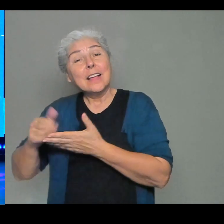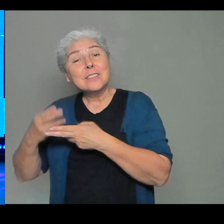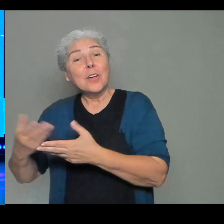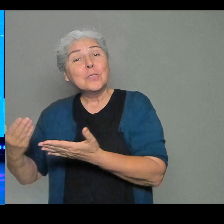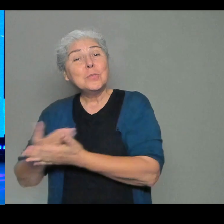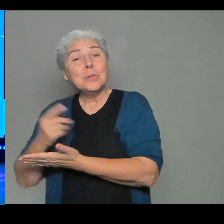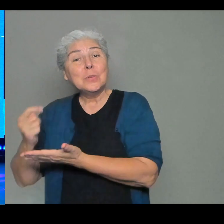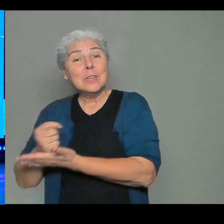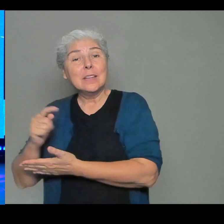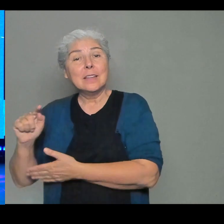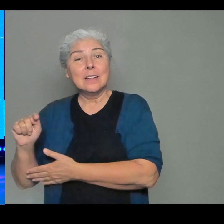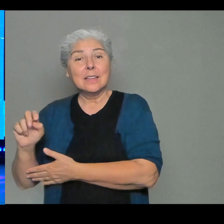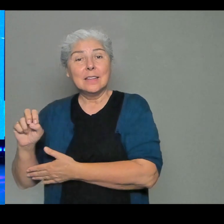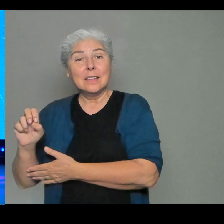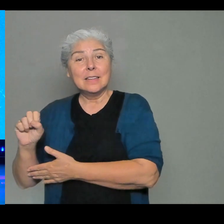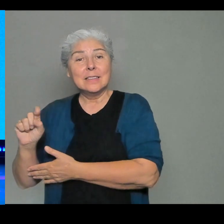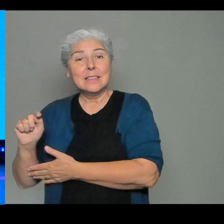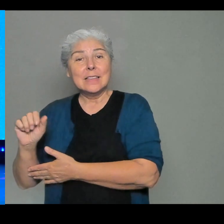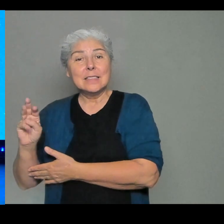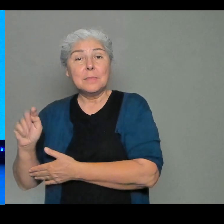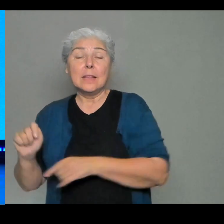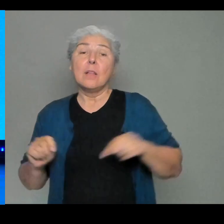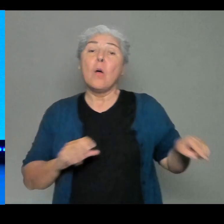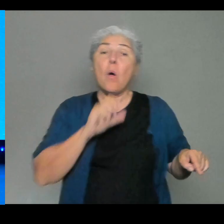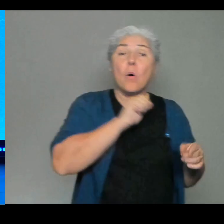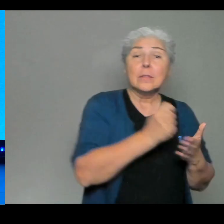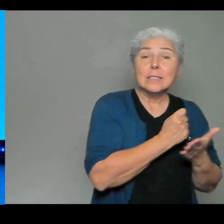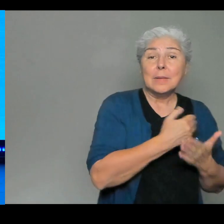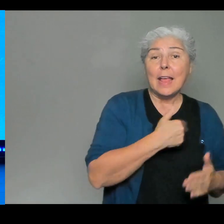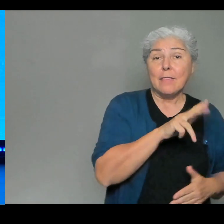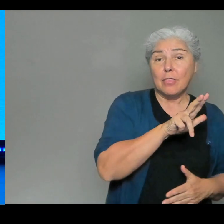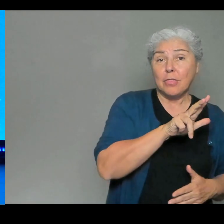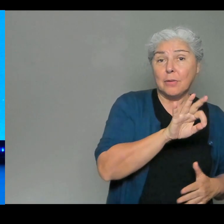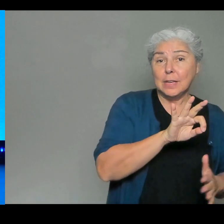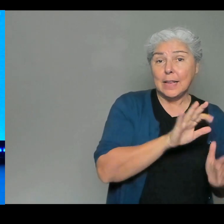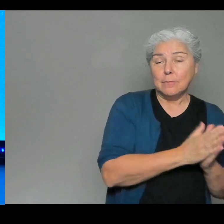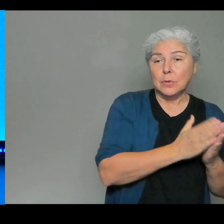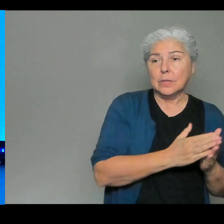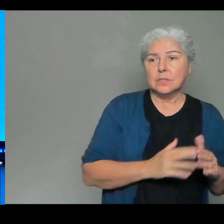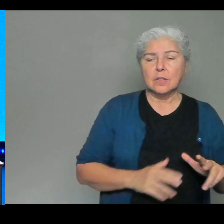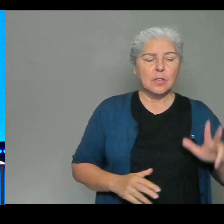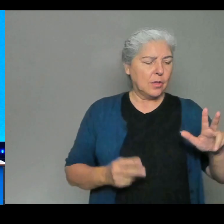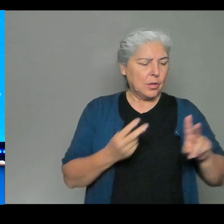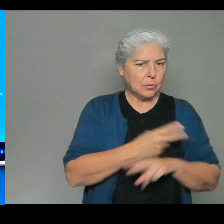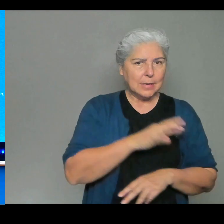pieces of literature were written. That's called the New Testament. So you have 39 books in the Old Testament. Everyone say 39?